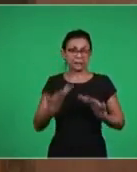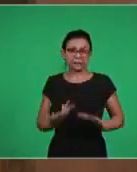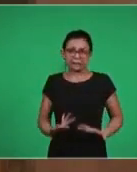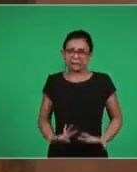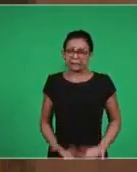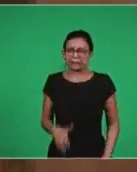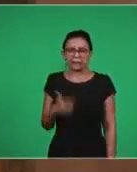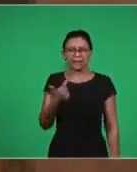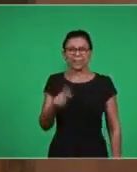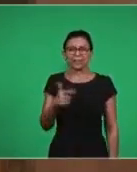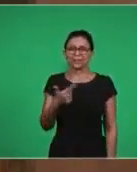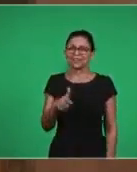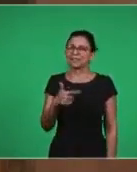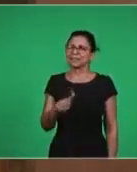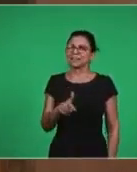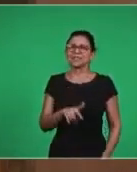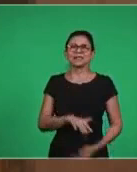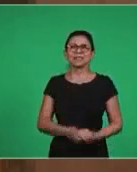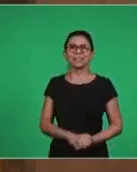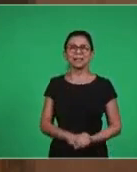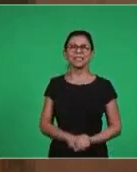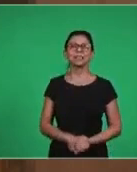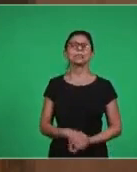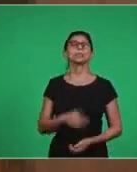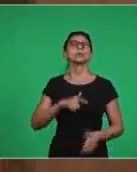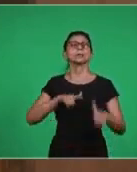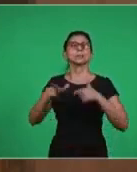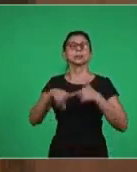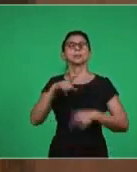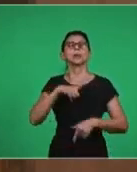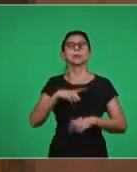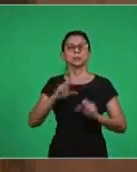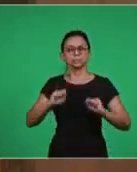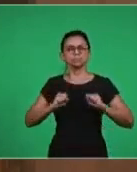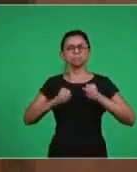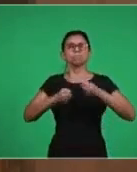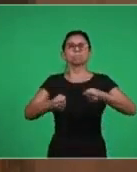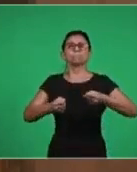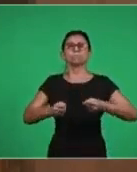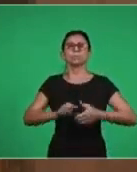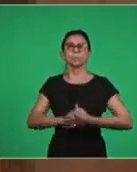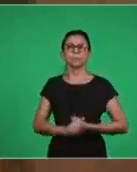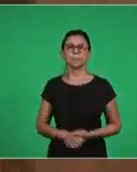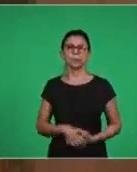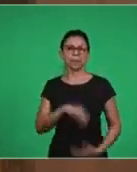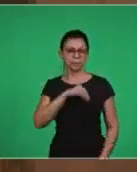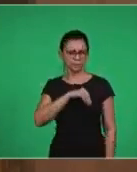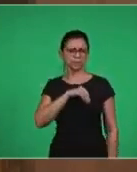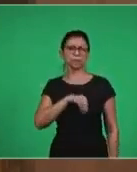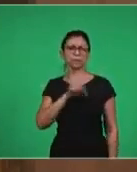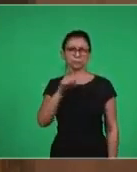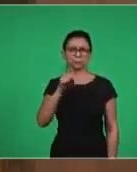tired. And for as long as there is something to be done, they are doing it.